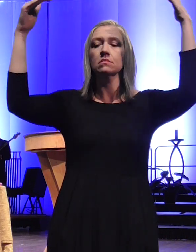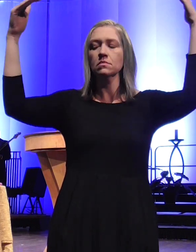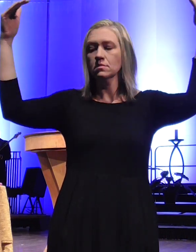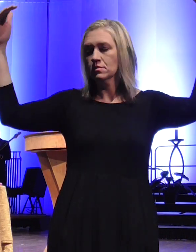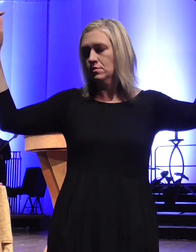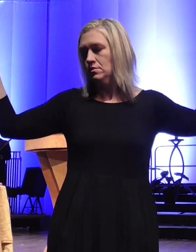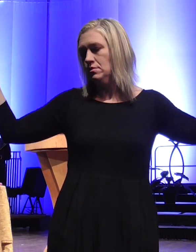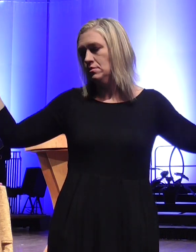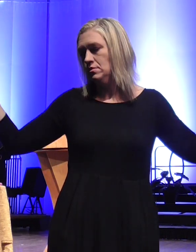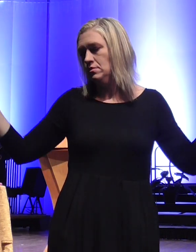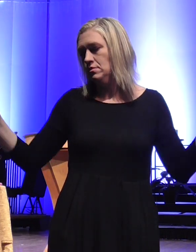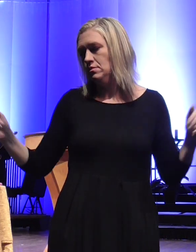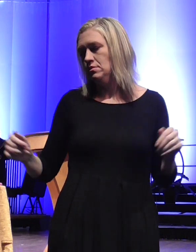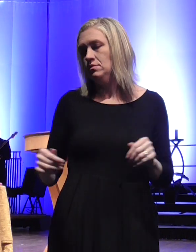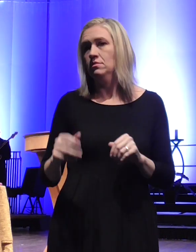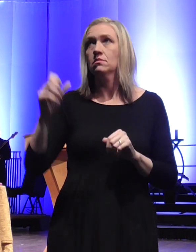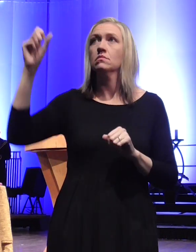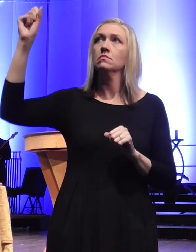Elyon,